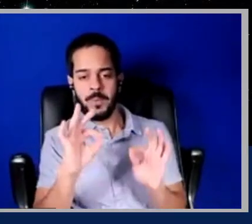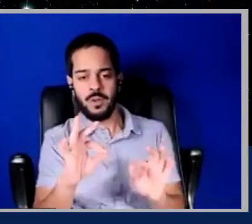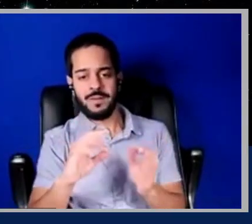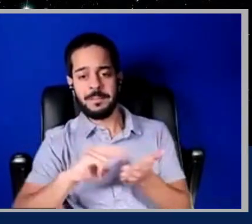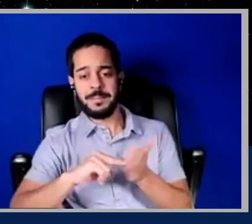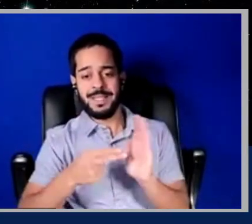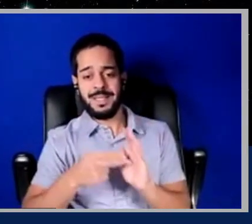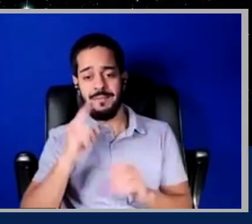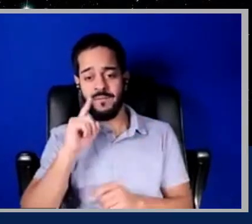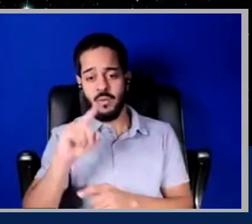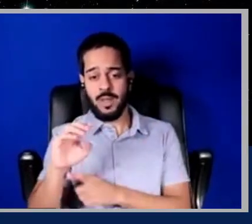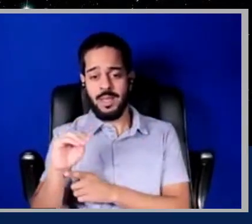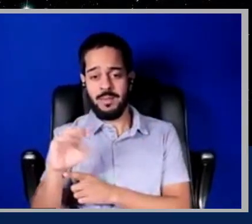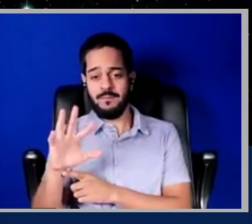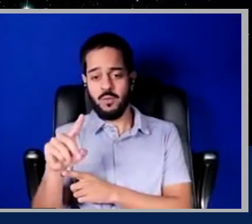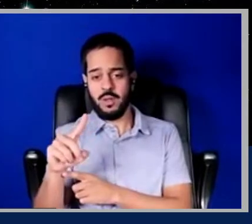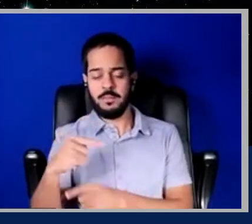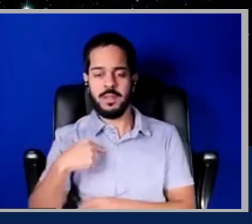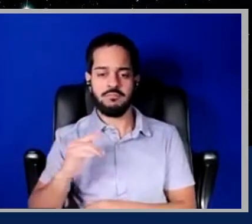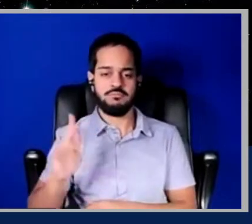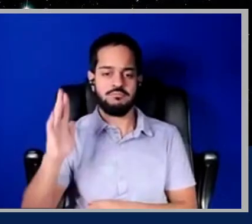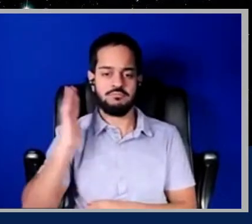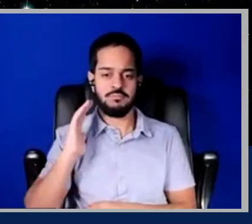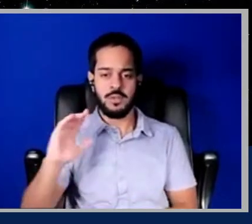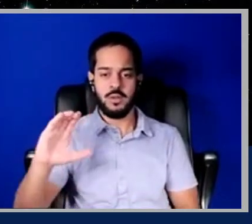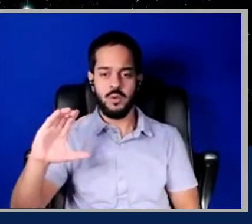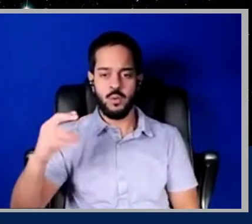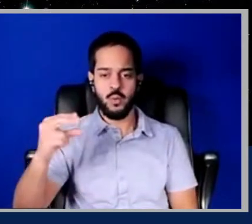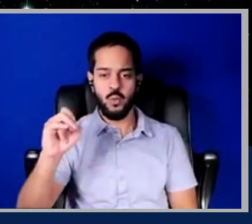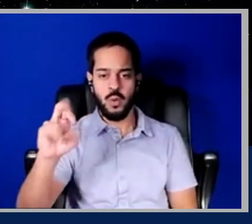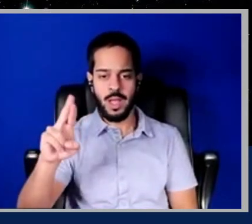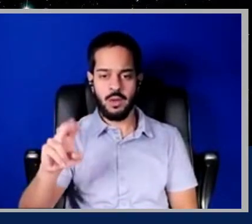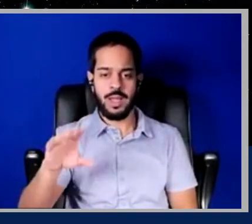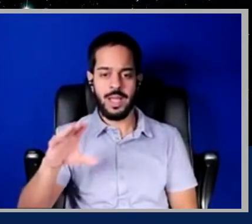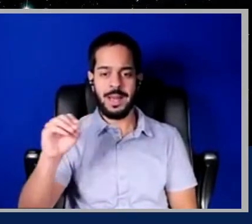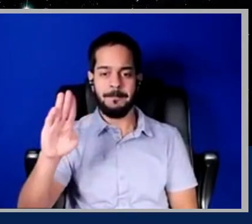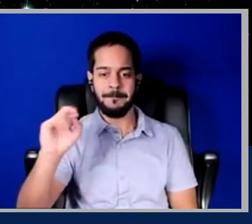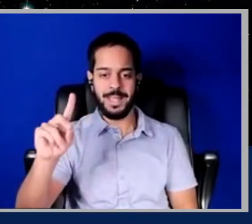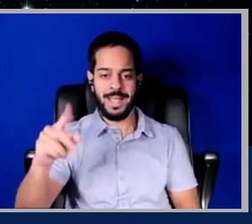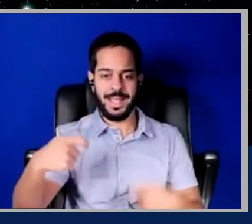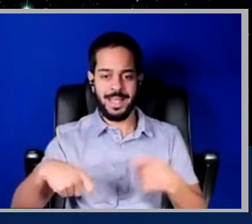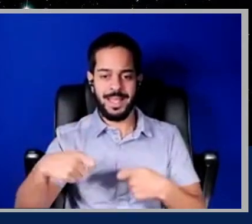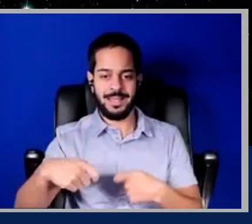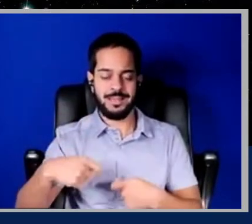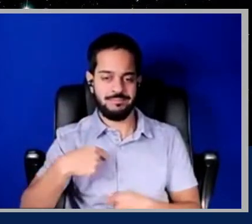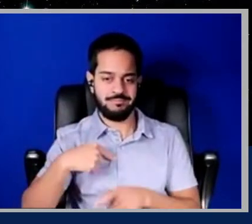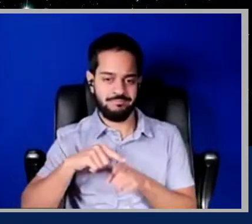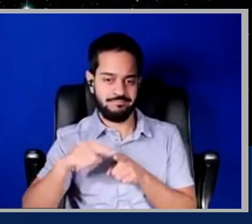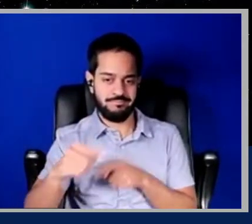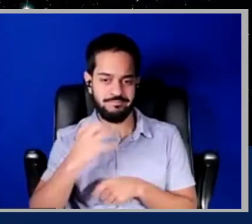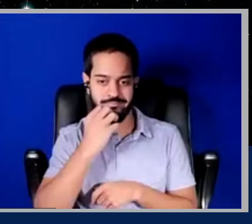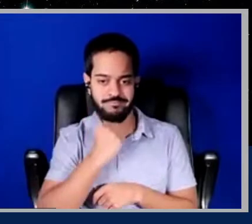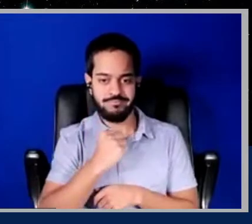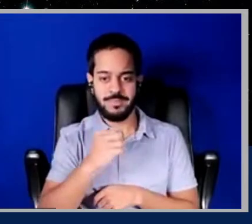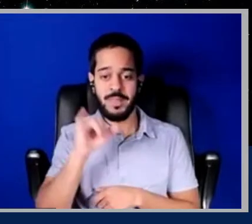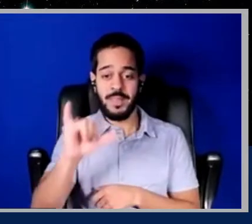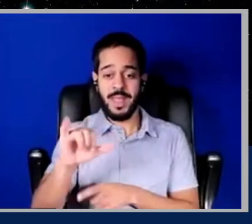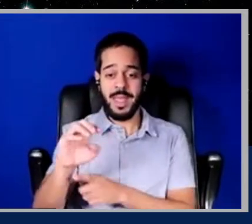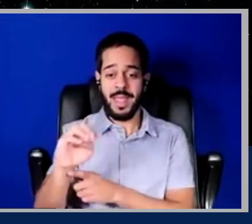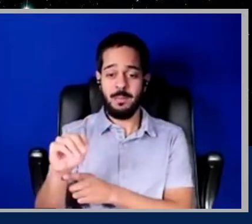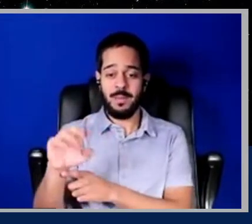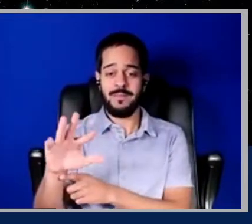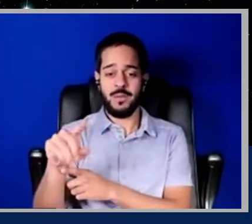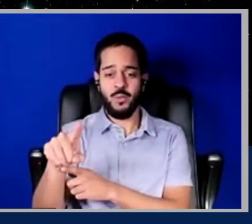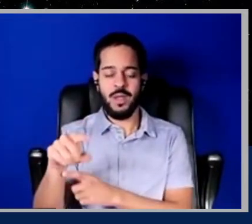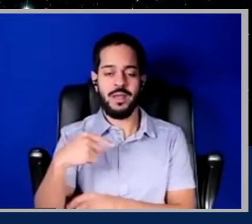one, so I'm a former choir and band geek here. And this one I particularly like because it